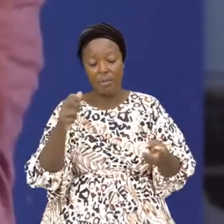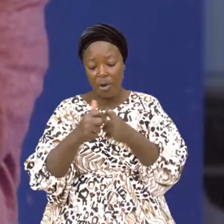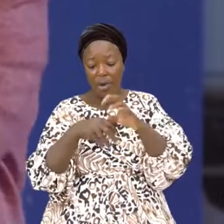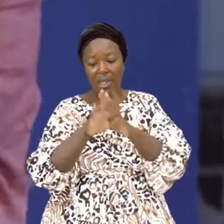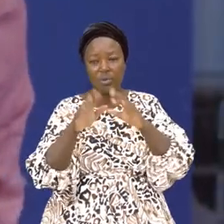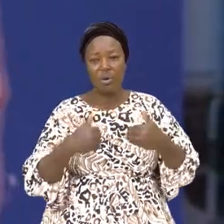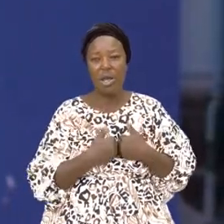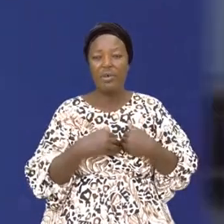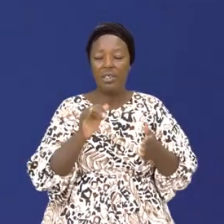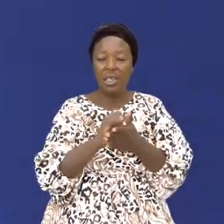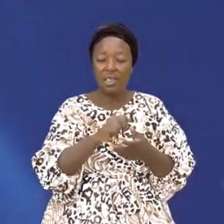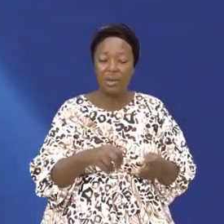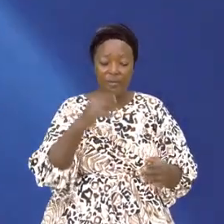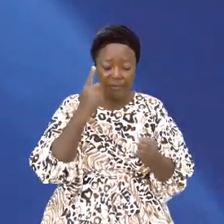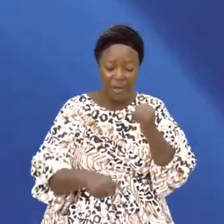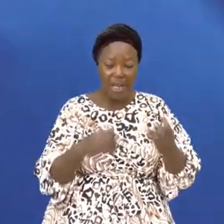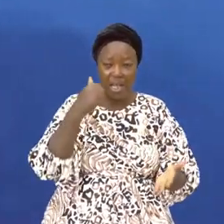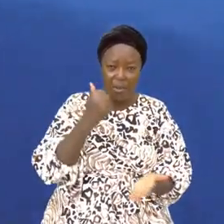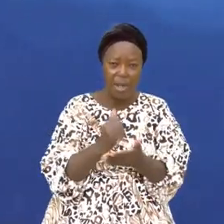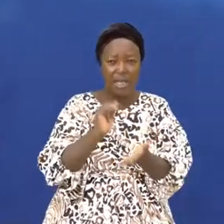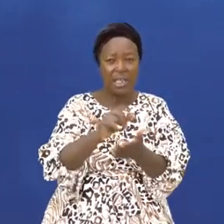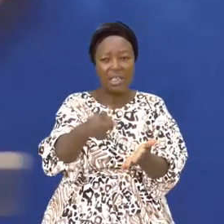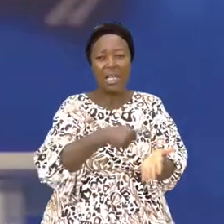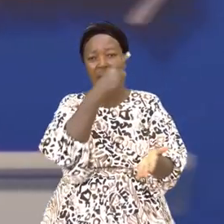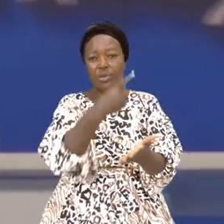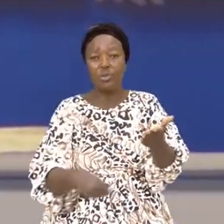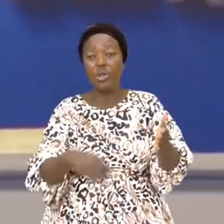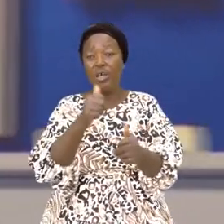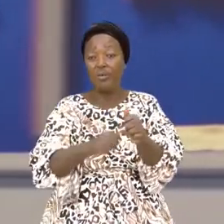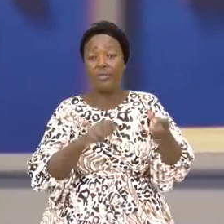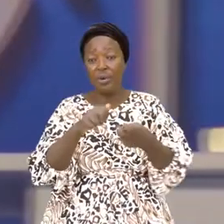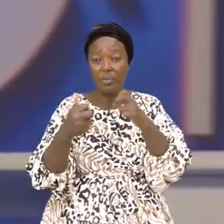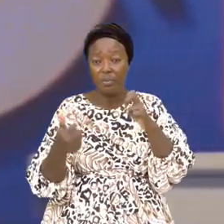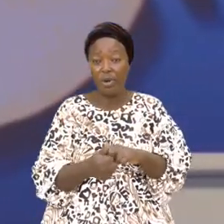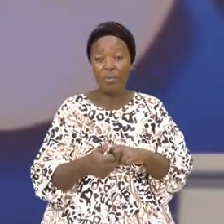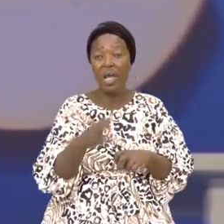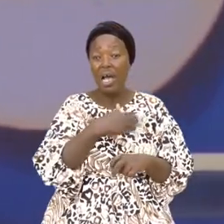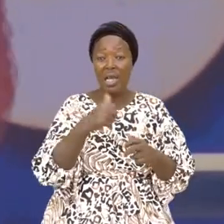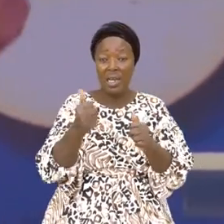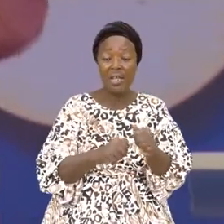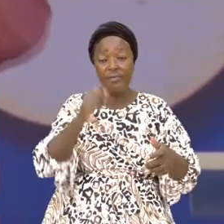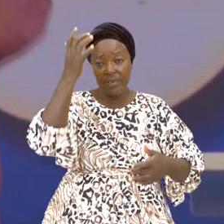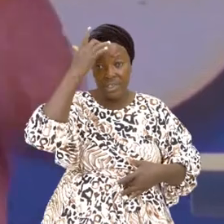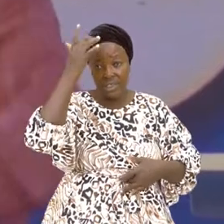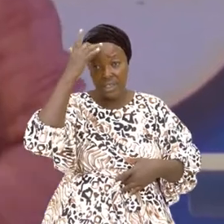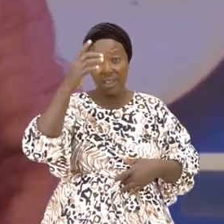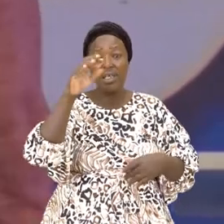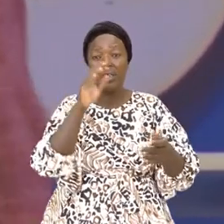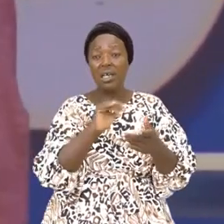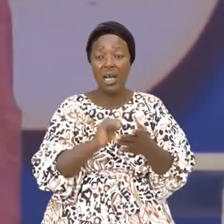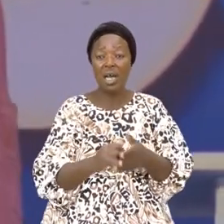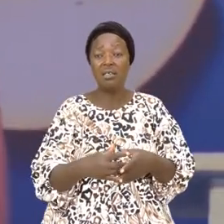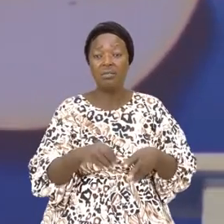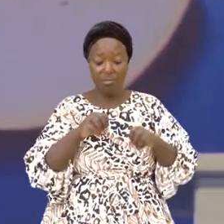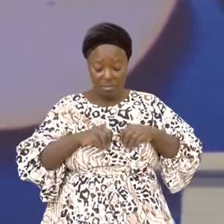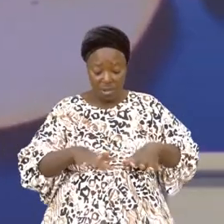have. That's the final amen that cancels every problem and every sickness and perplexity